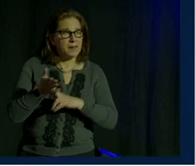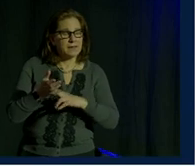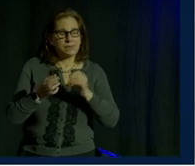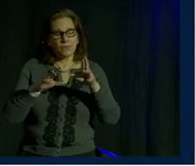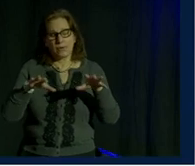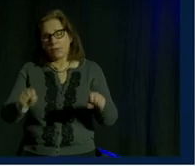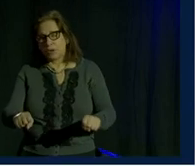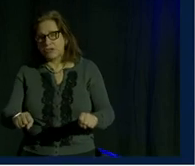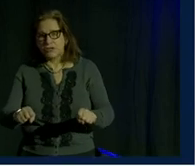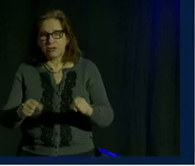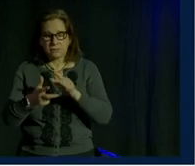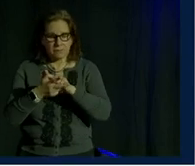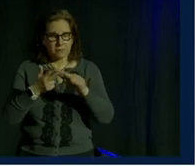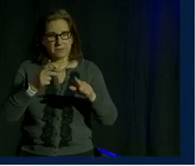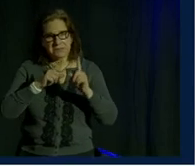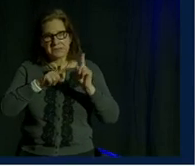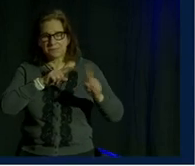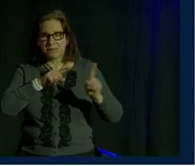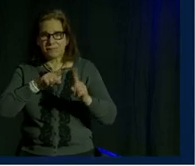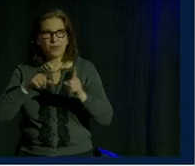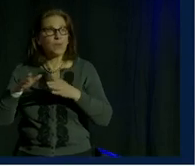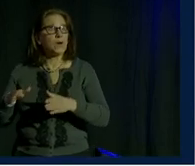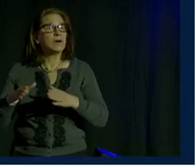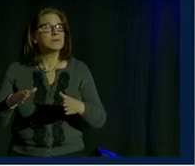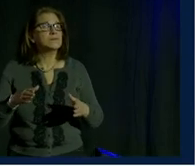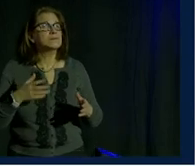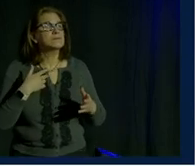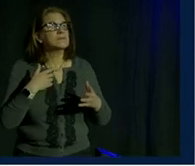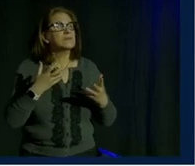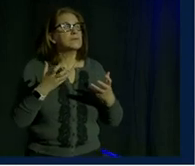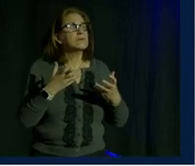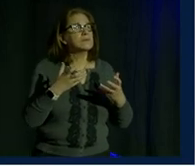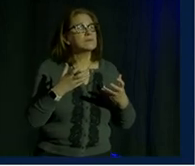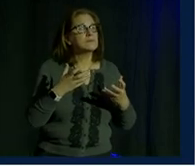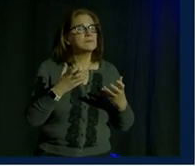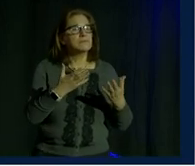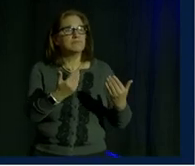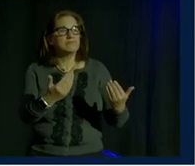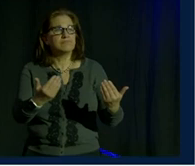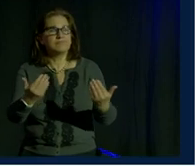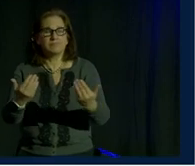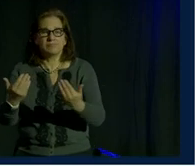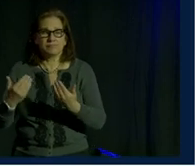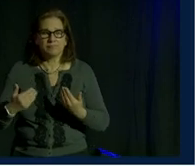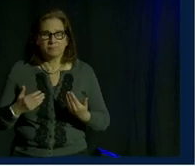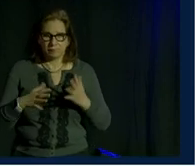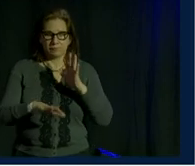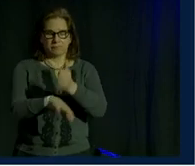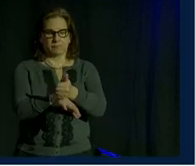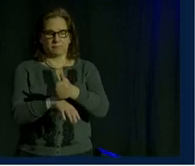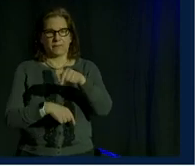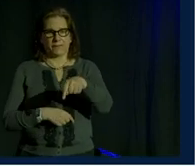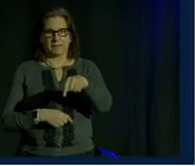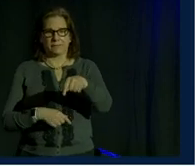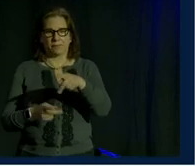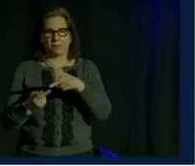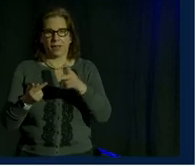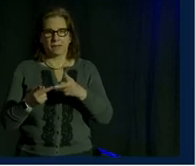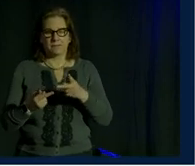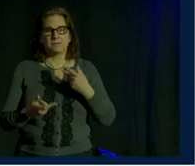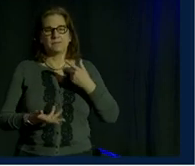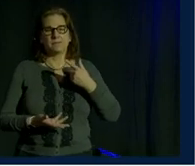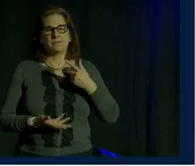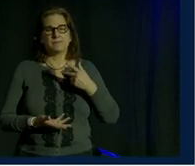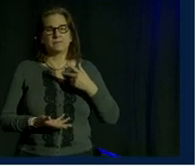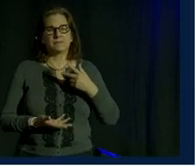due diligence, and representing the DCHA in negotiating the selected real estate transaction to minimize DCHA's overall occupancy